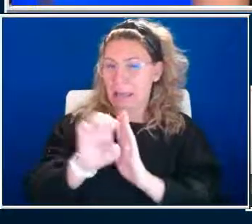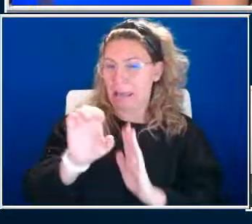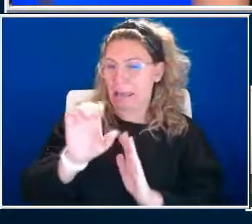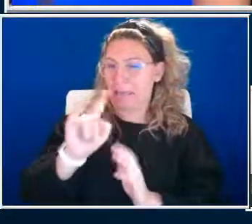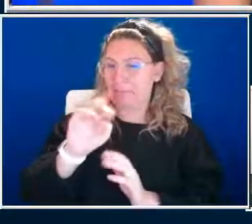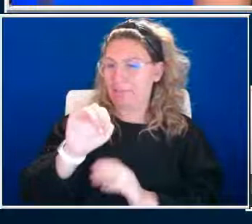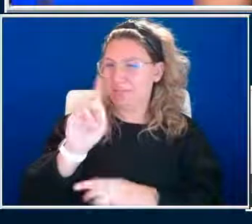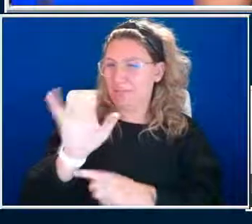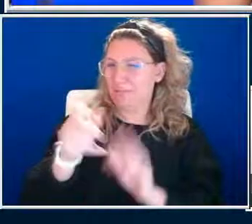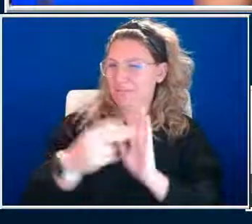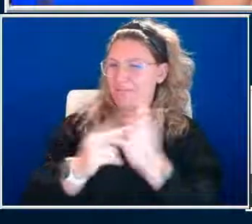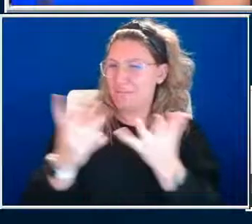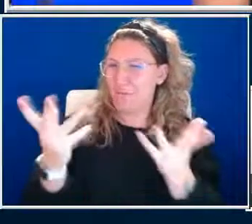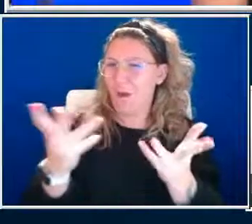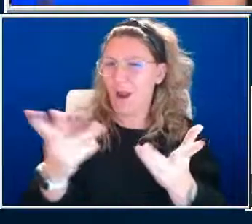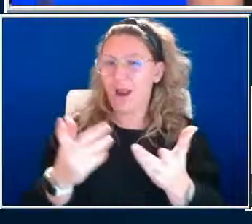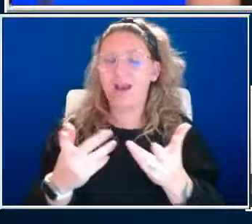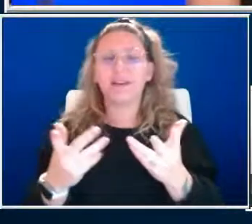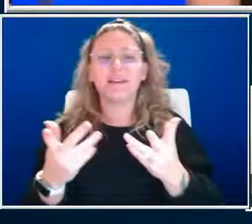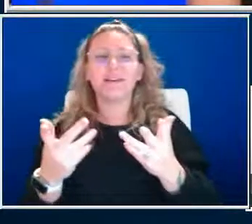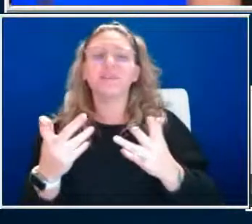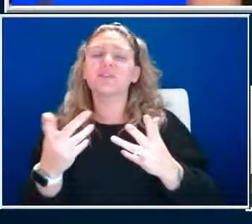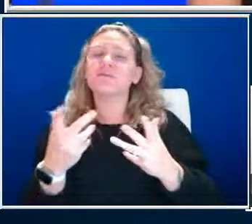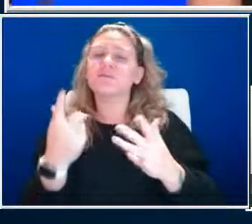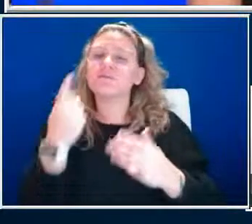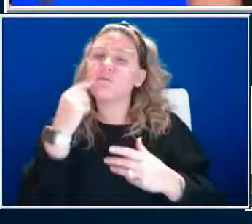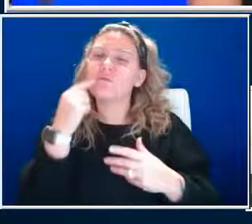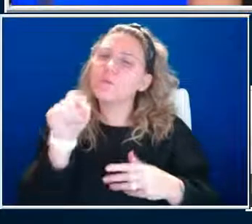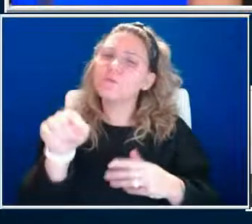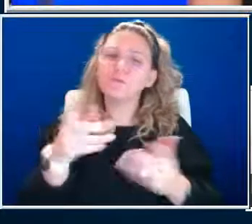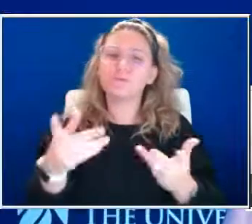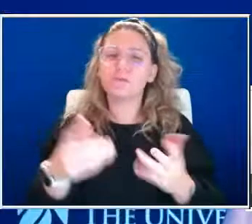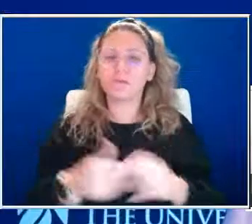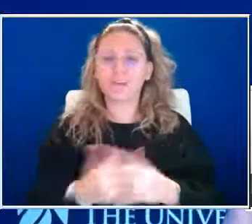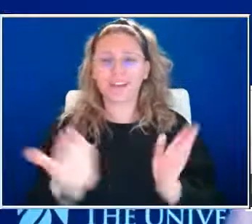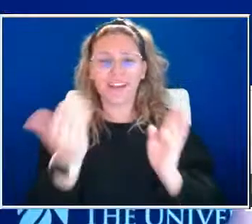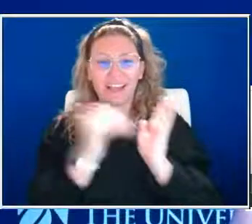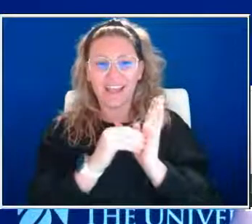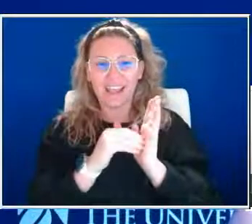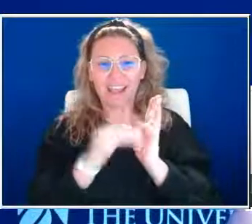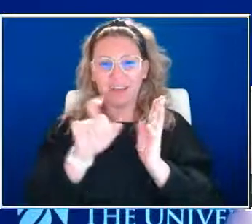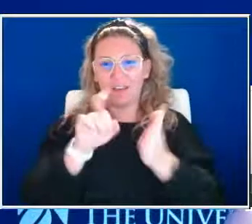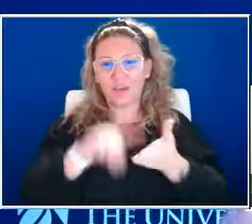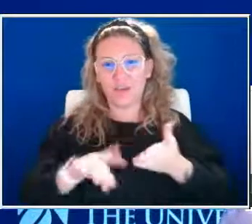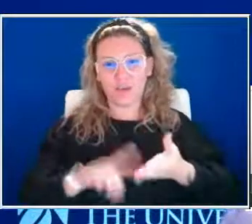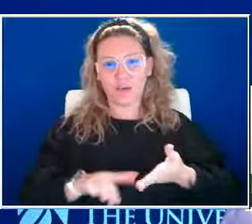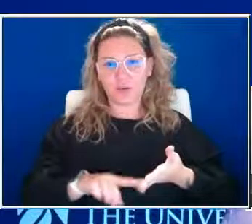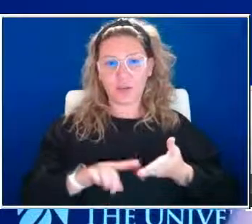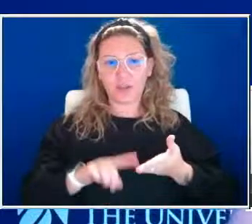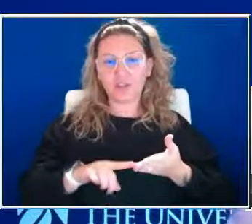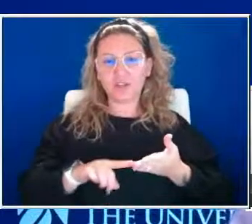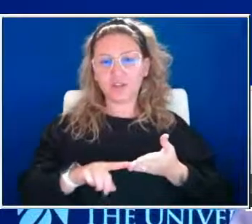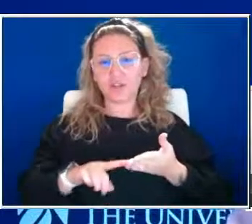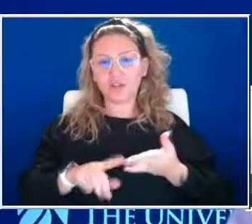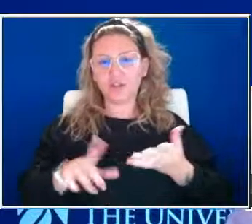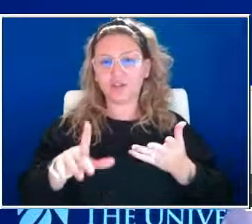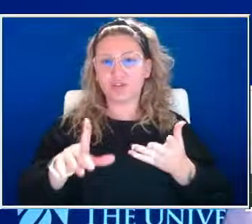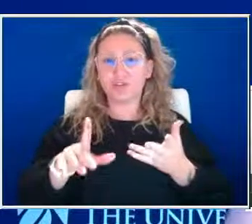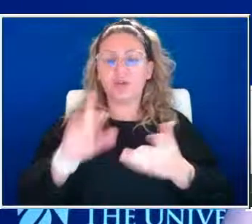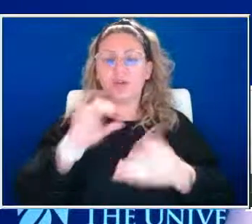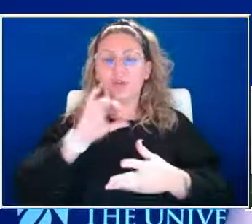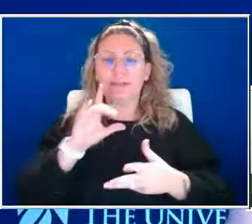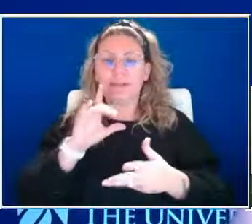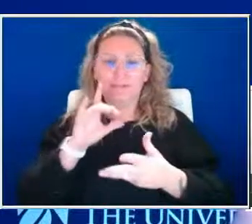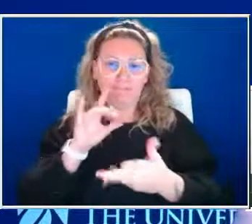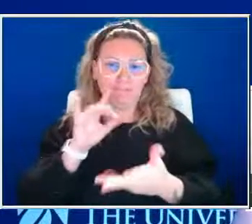but talk to us what these mean to you. Yeah, and again, I think this research was conducted in China, so again, there is a